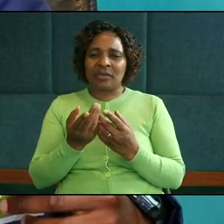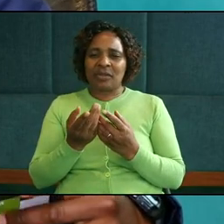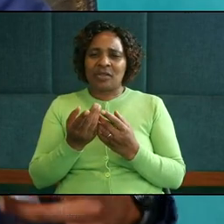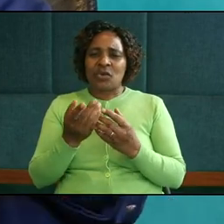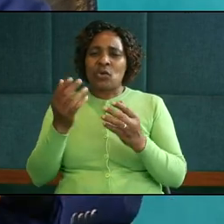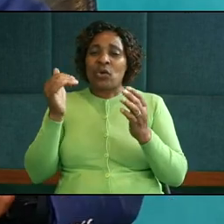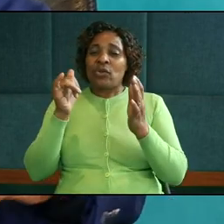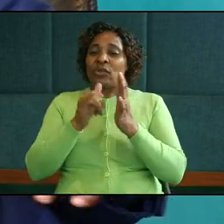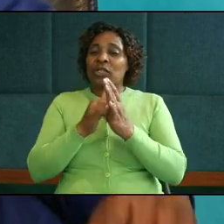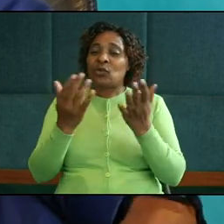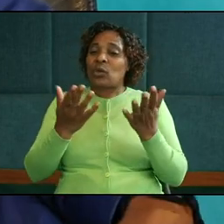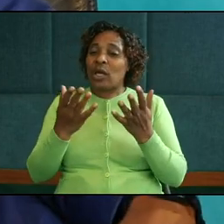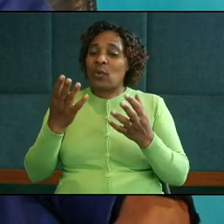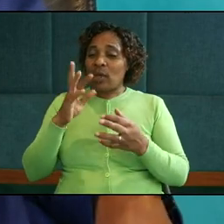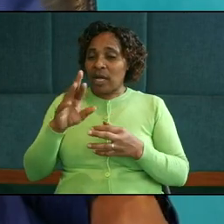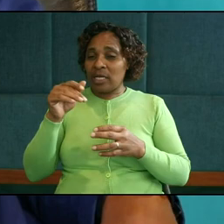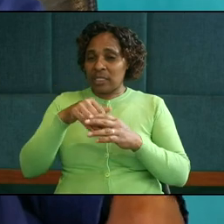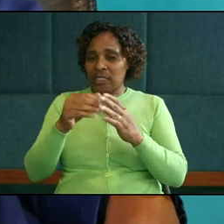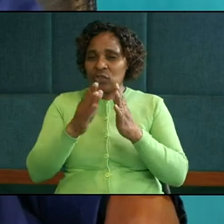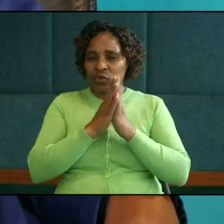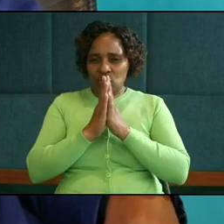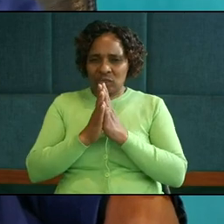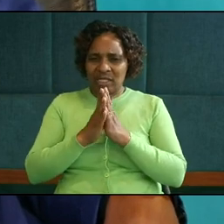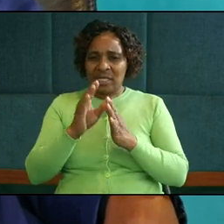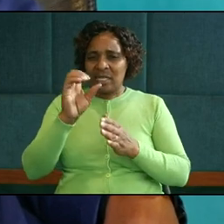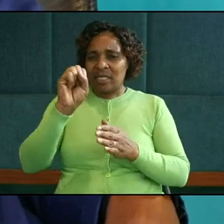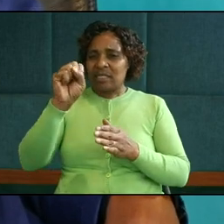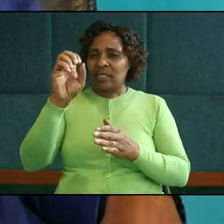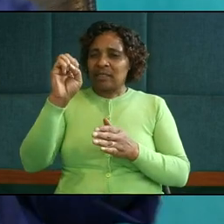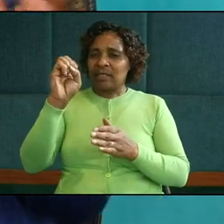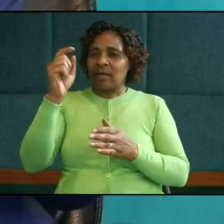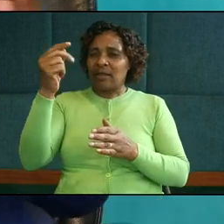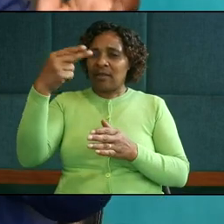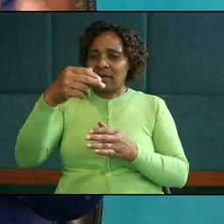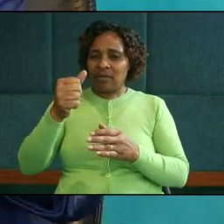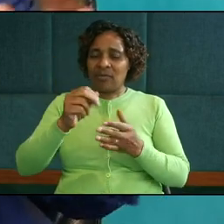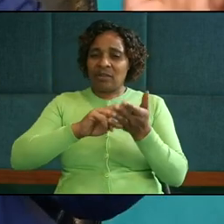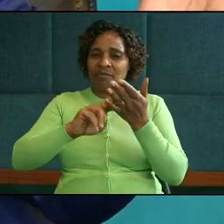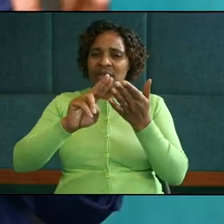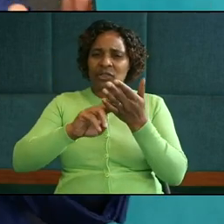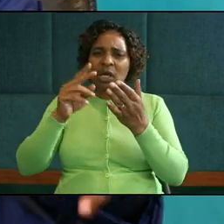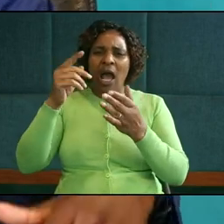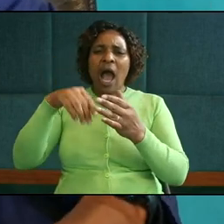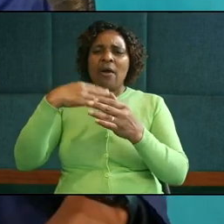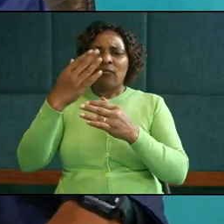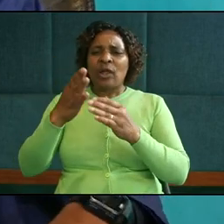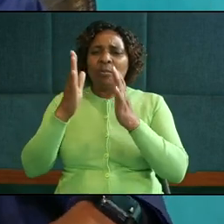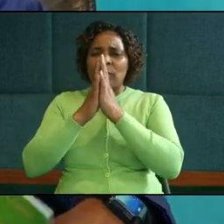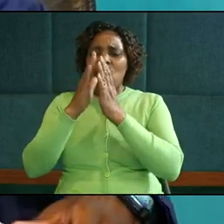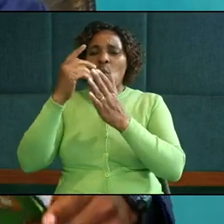so that's where we are in the story. And I just wanted to invite Seth with the key text. After that prayer, what happens?